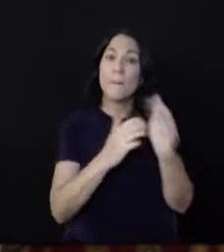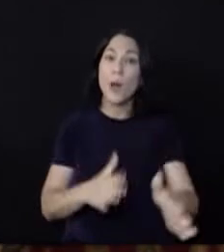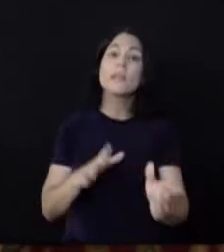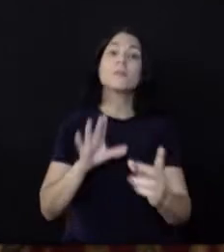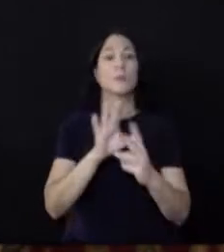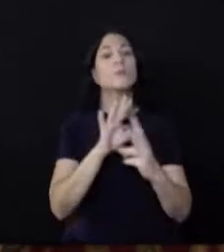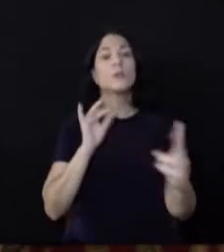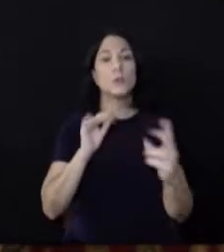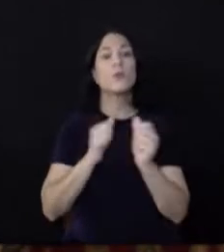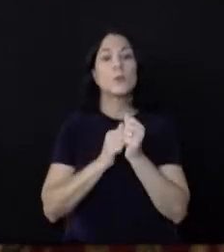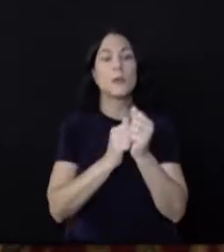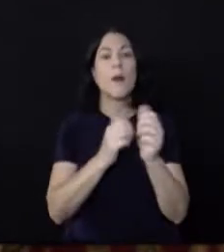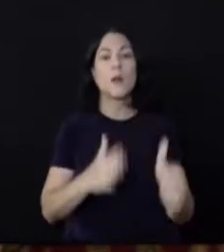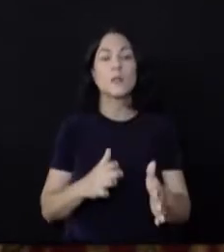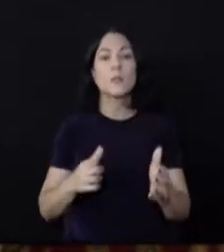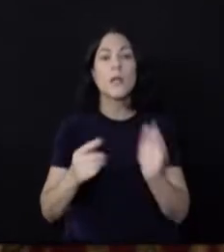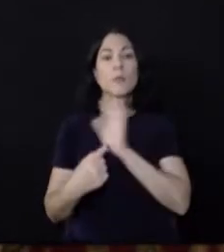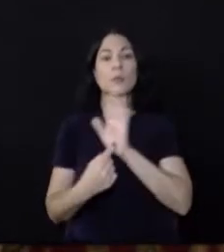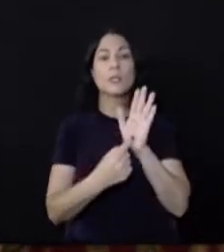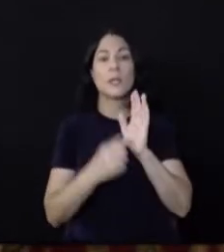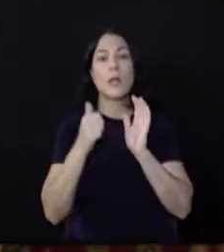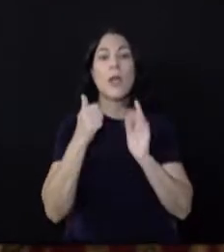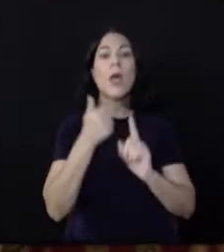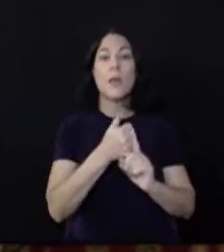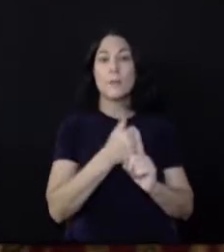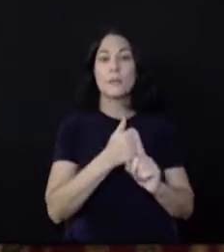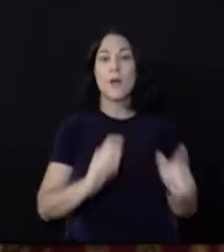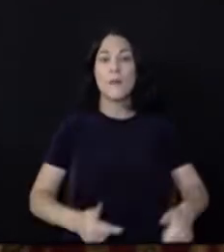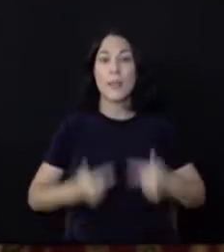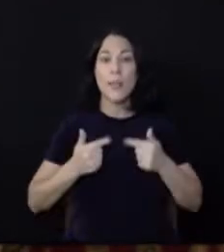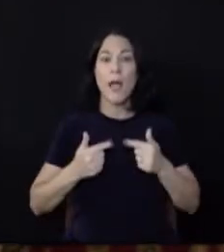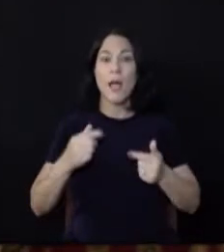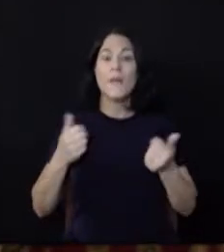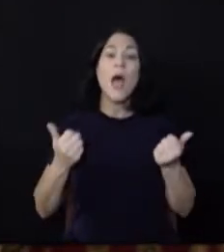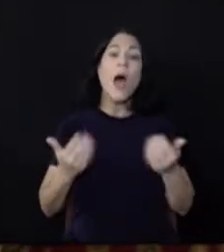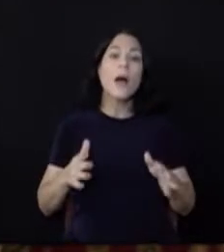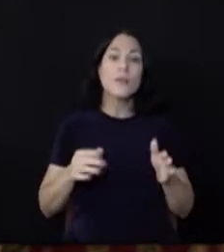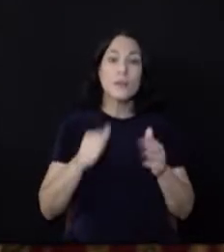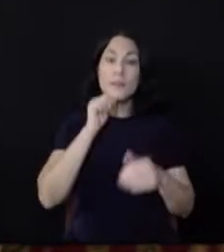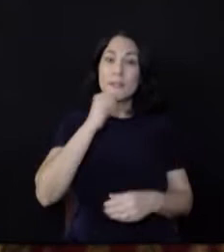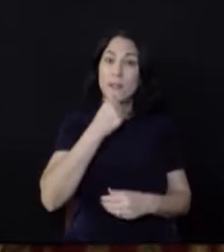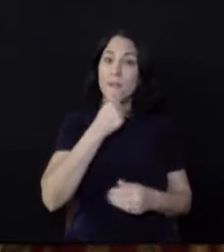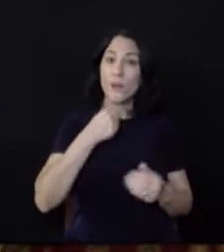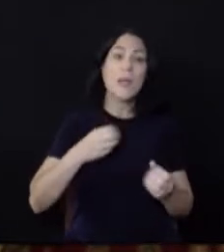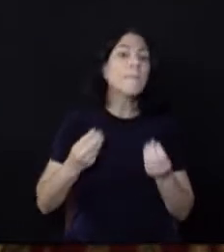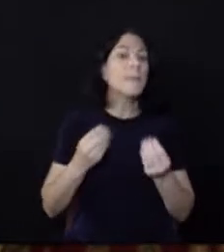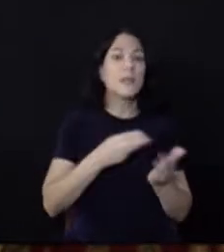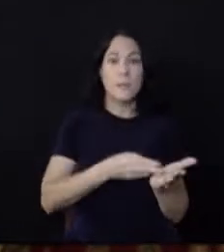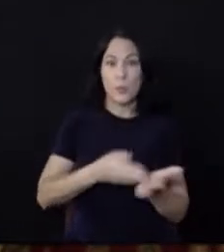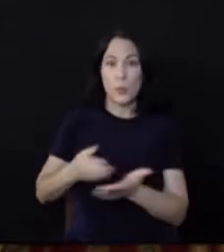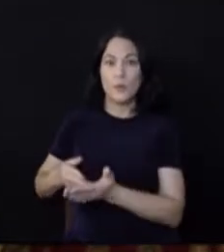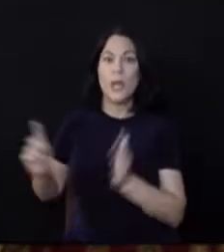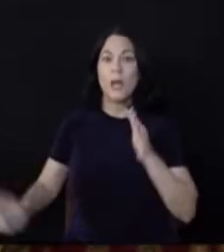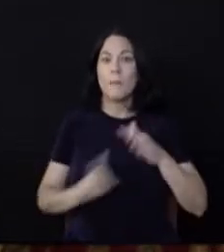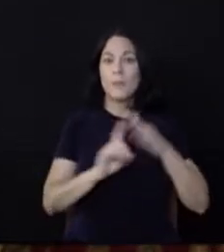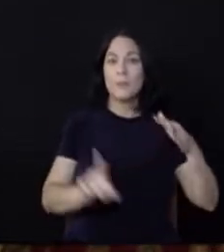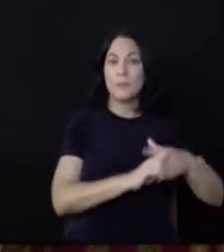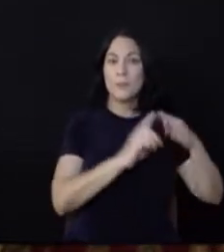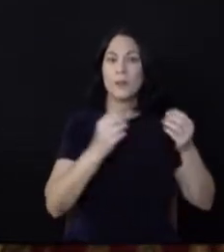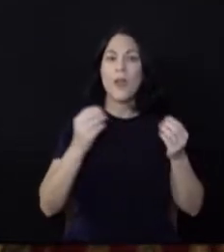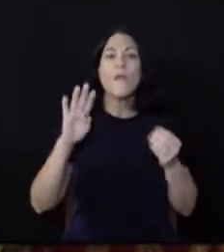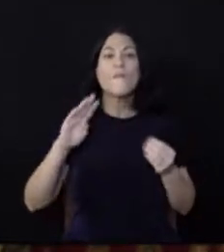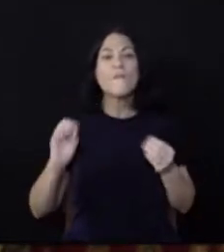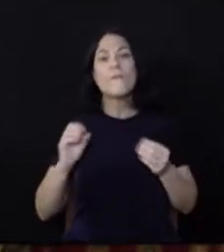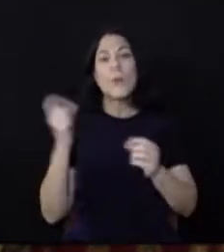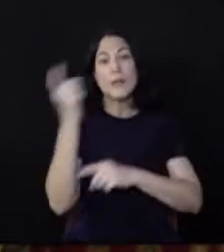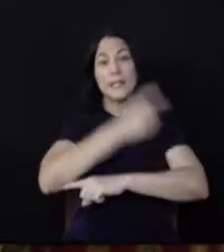chosen. He presented himself alive to them after his suffering by many proofs, appearing to them during 40 days and